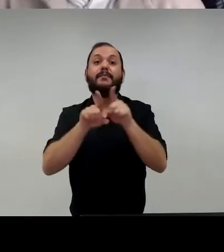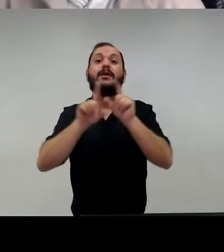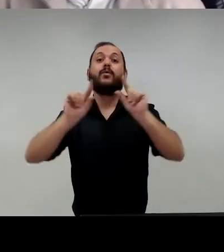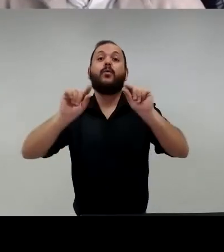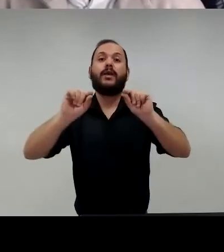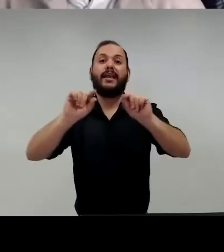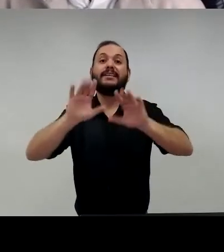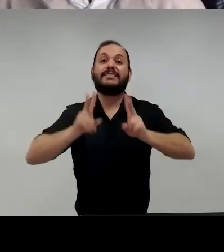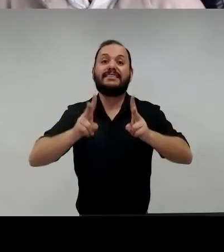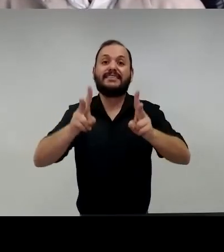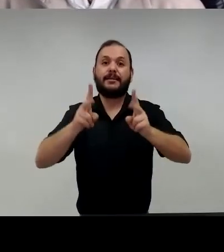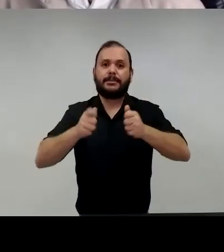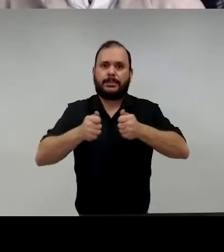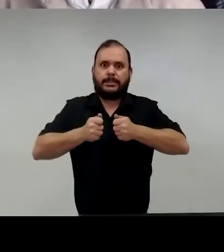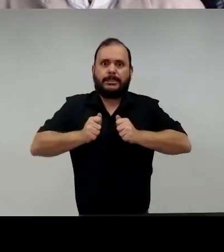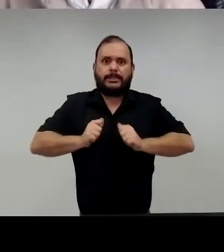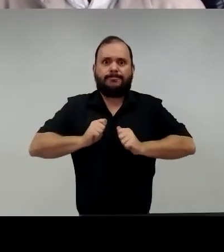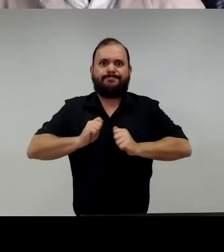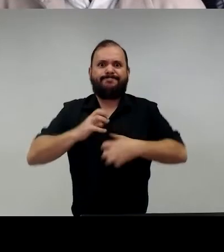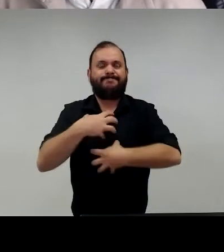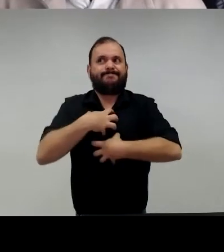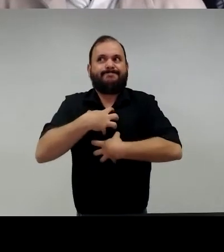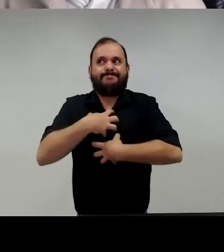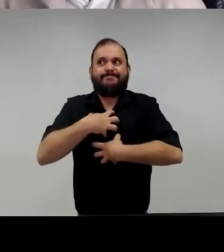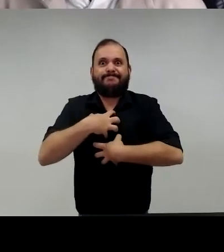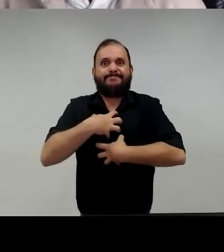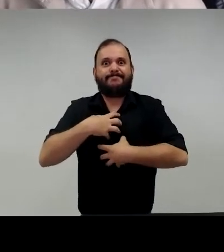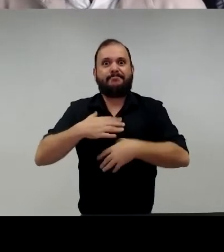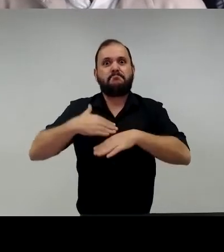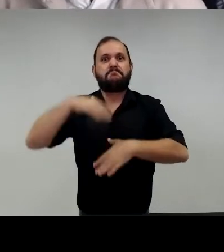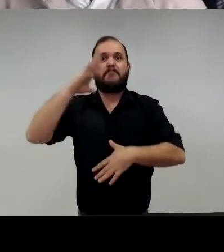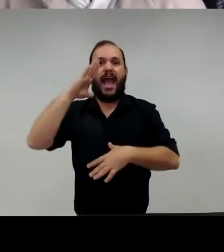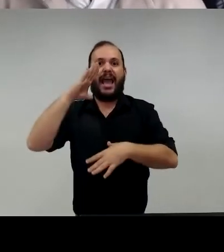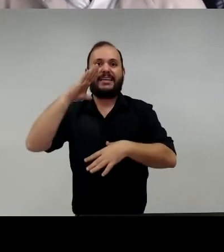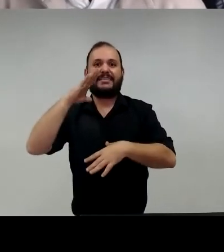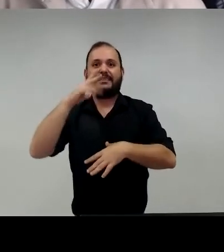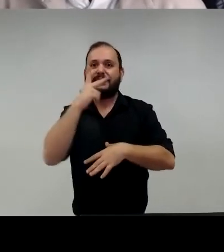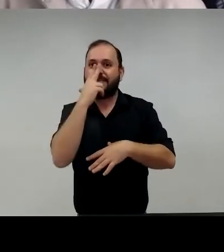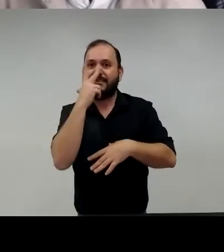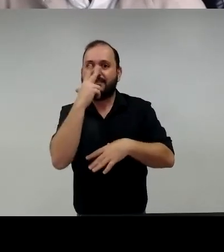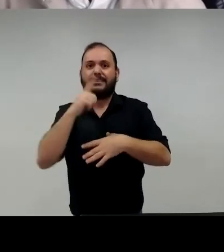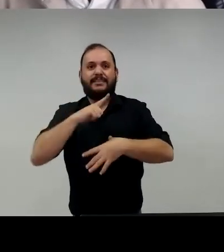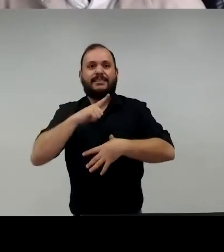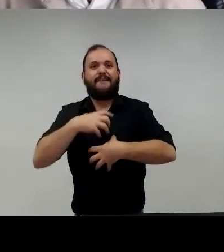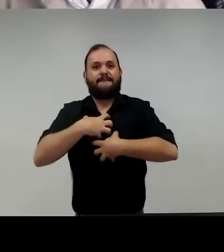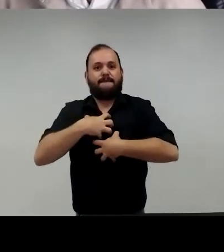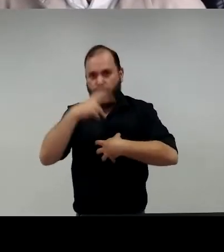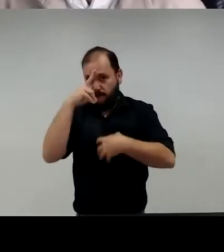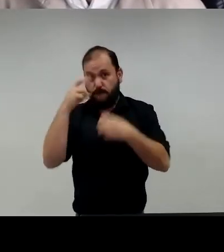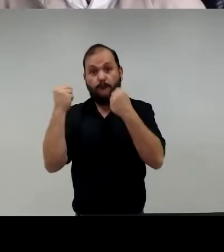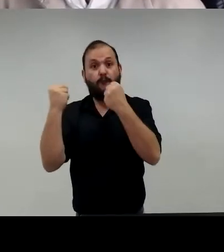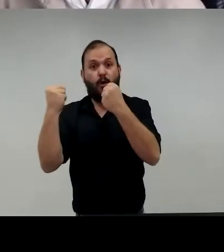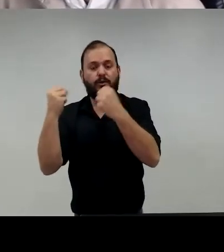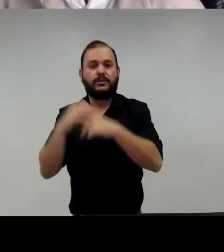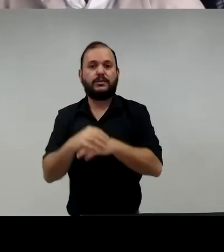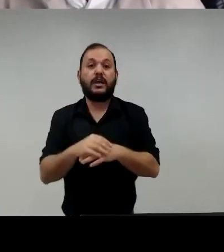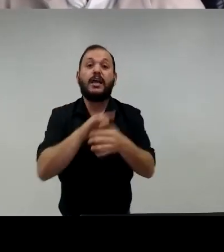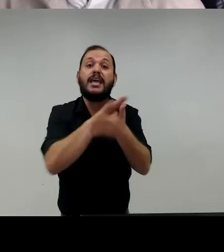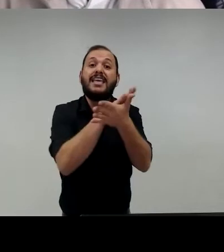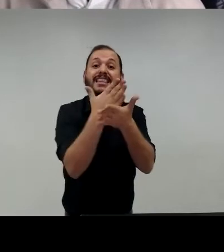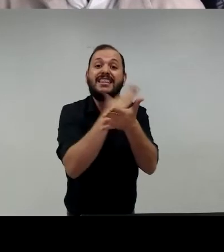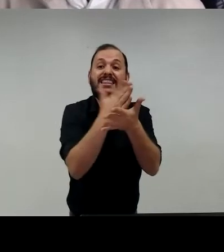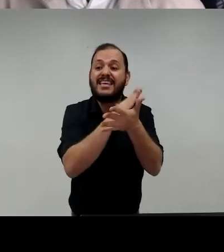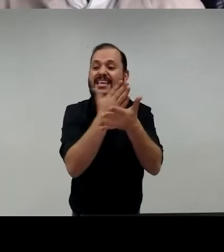and they're much higher as well. So do sign language interpreters behave differently depending on